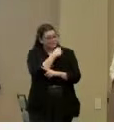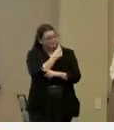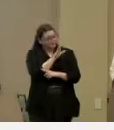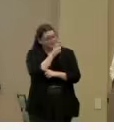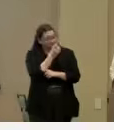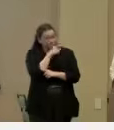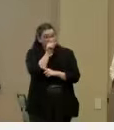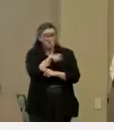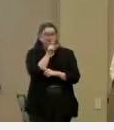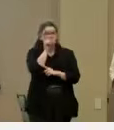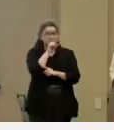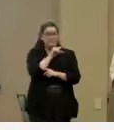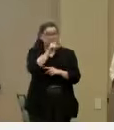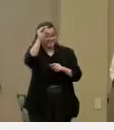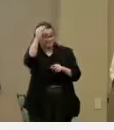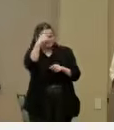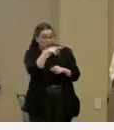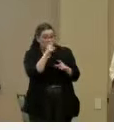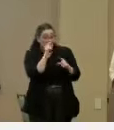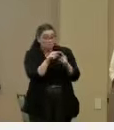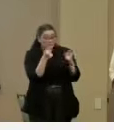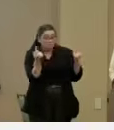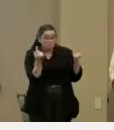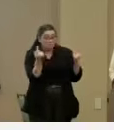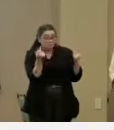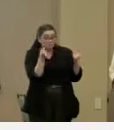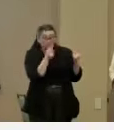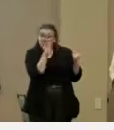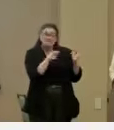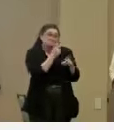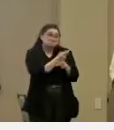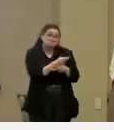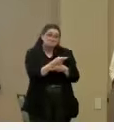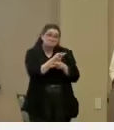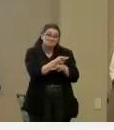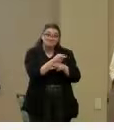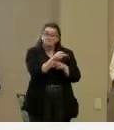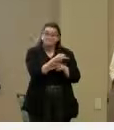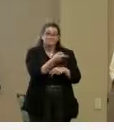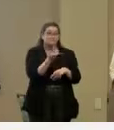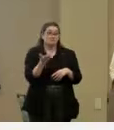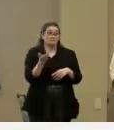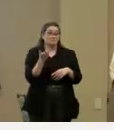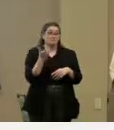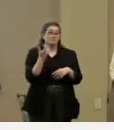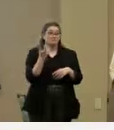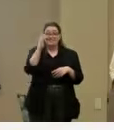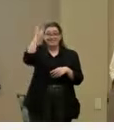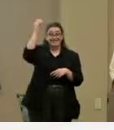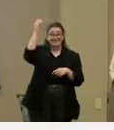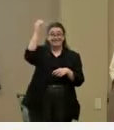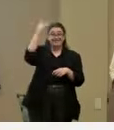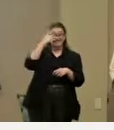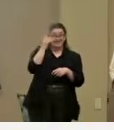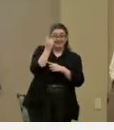treat yourself like you're allergic to the sun. That's how on it you have to be. The sun